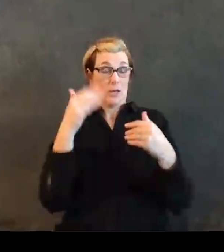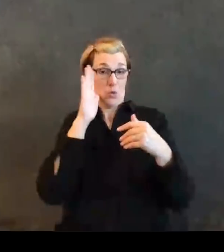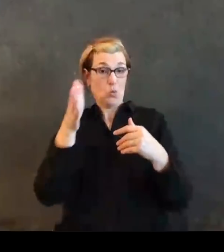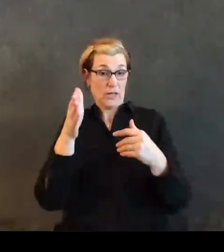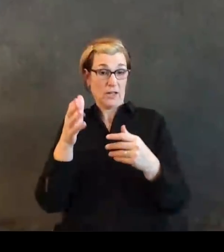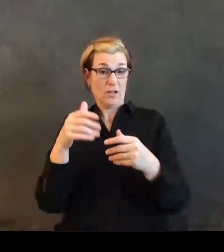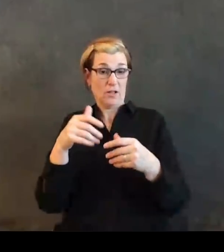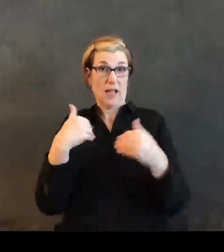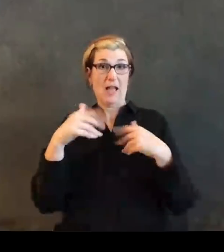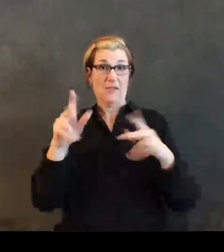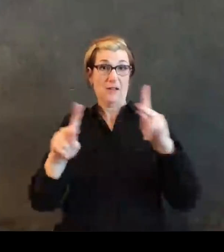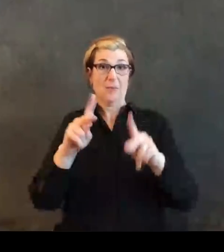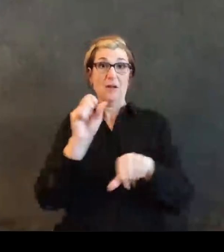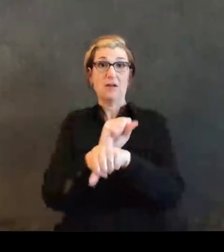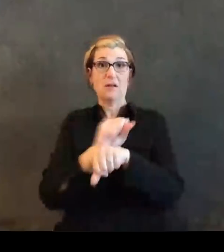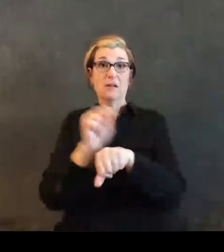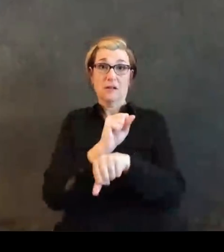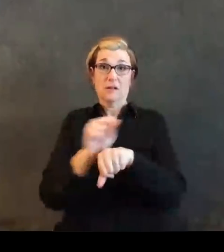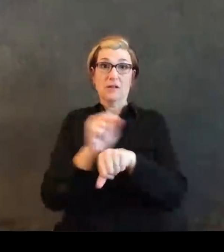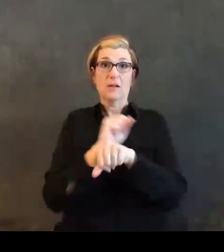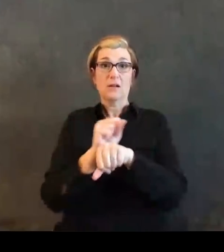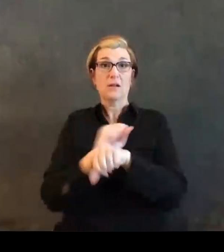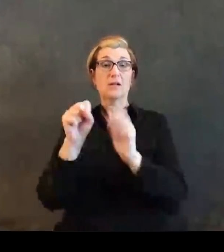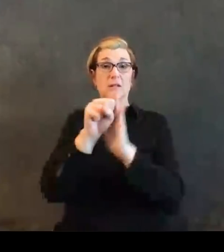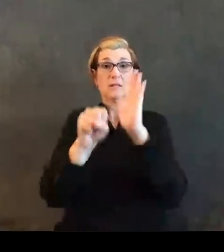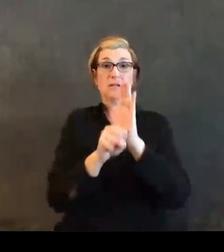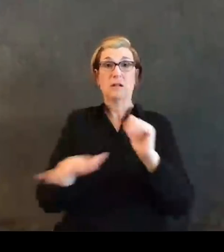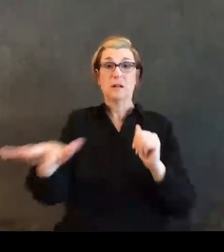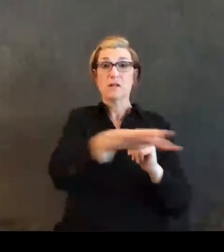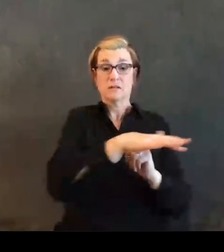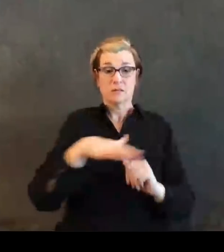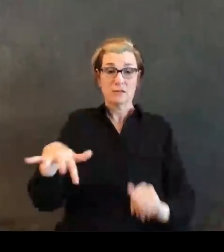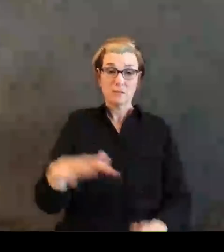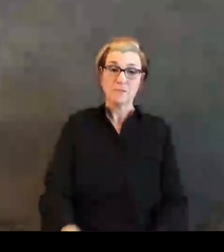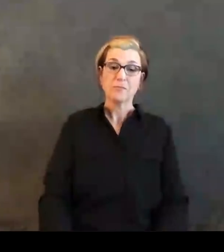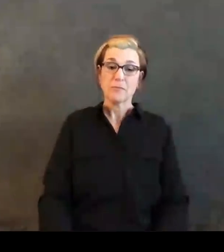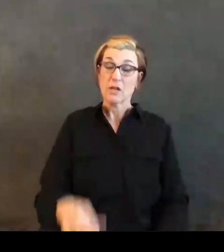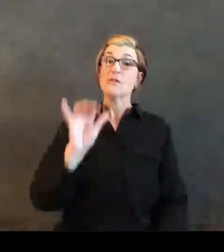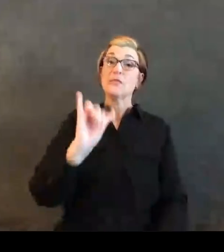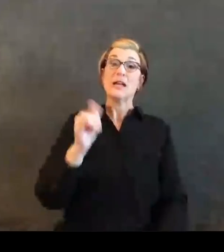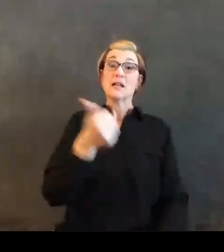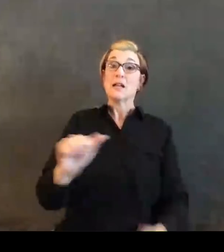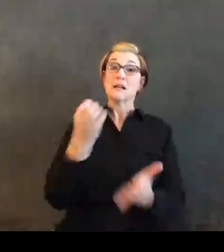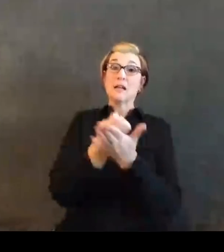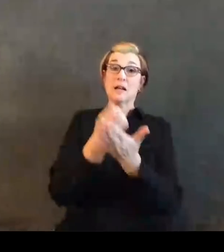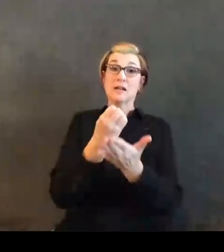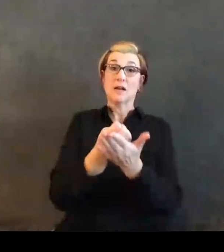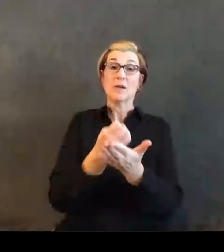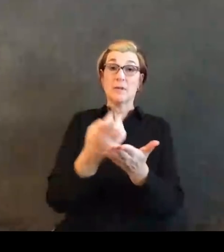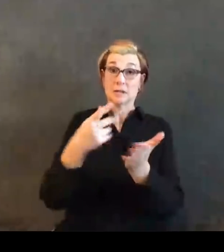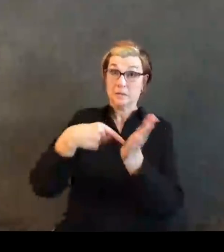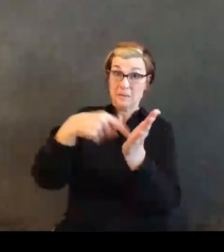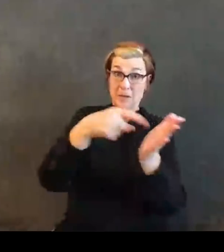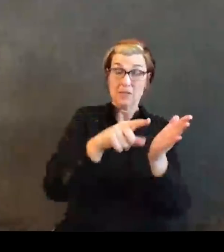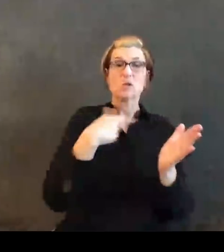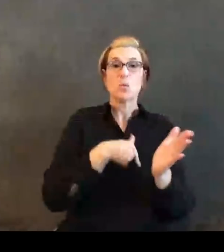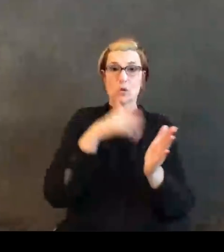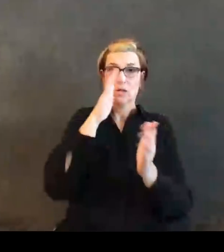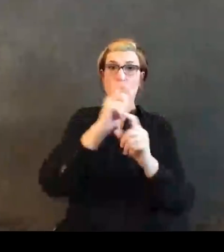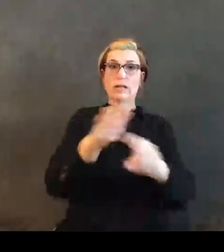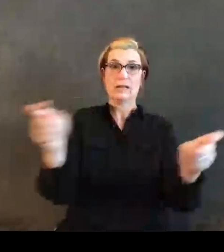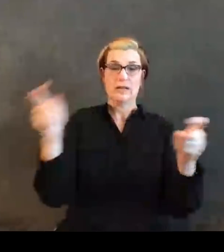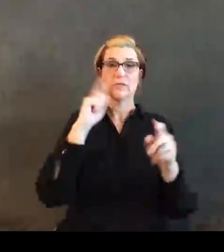also have economic impact payments. These will be within the next 3 weeks, direct payments into most